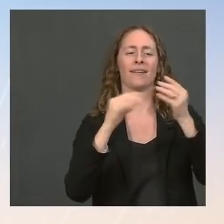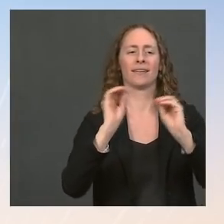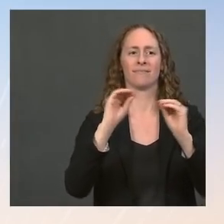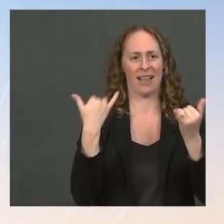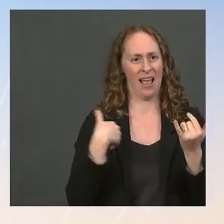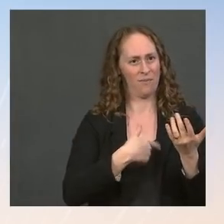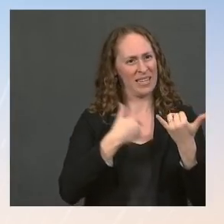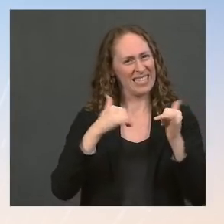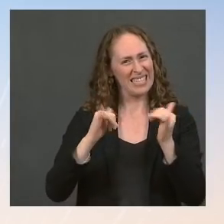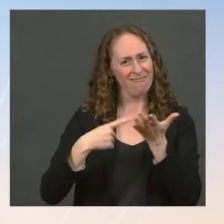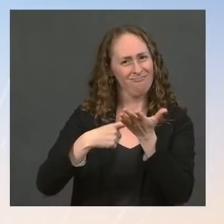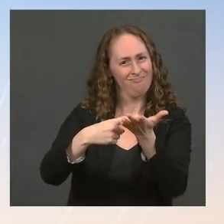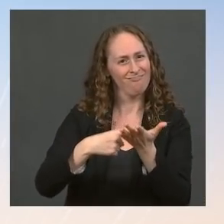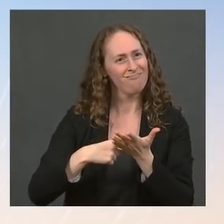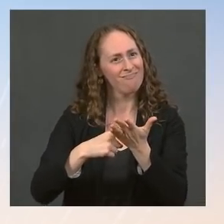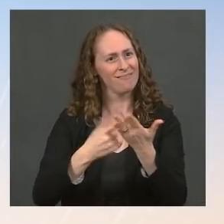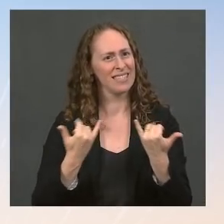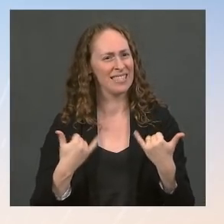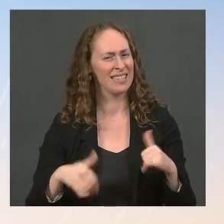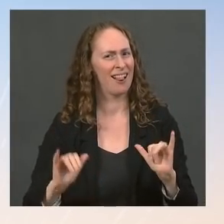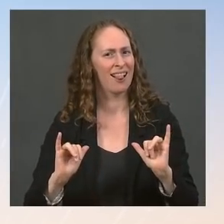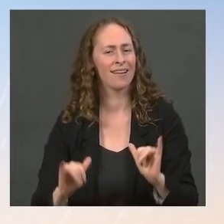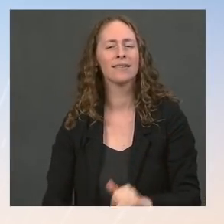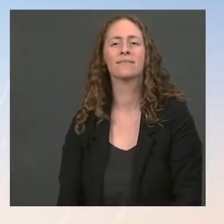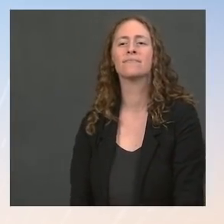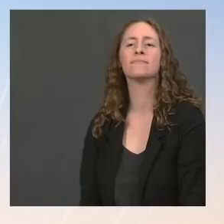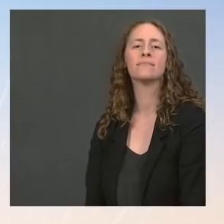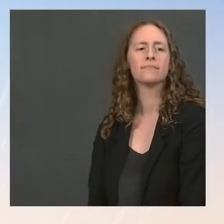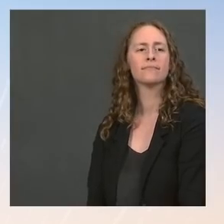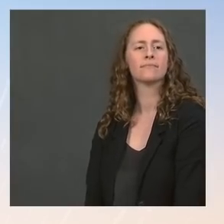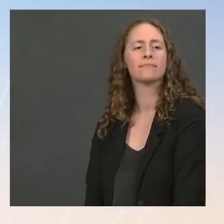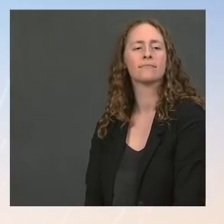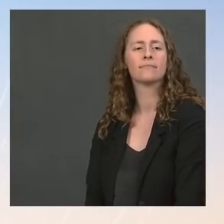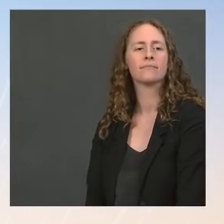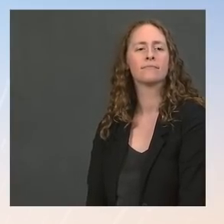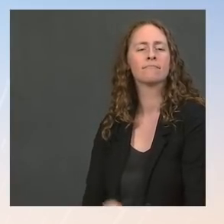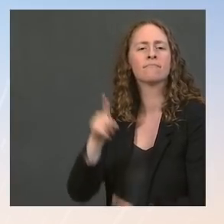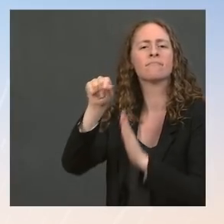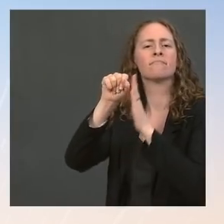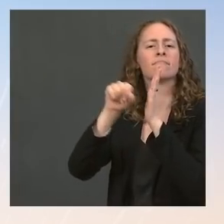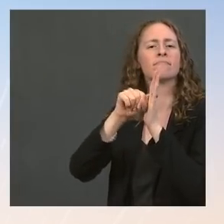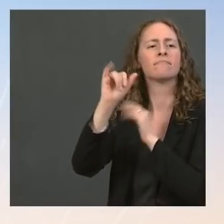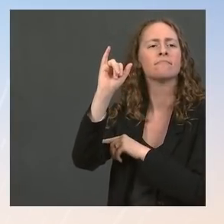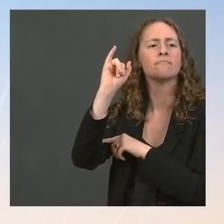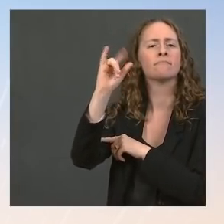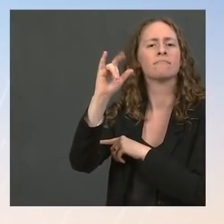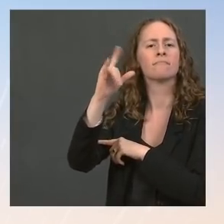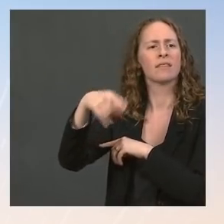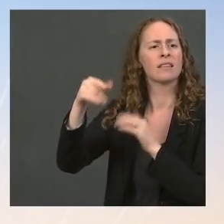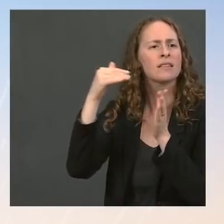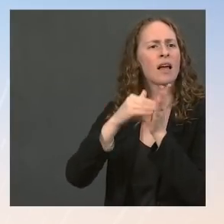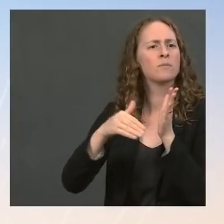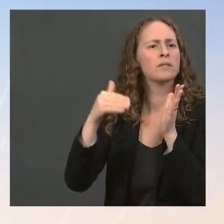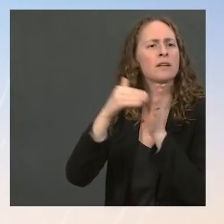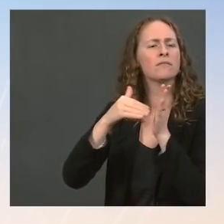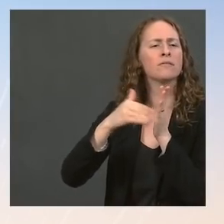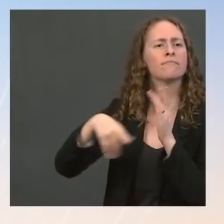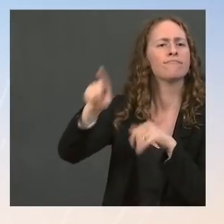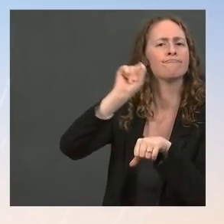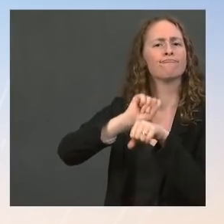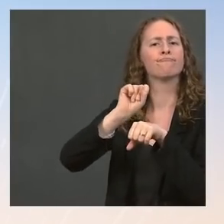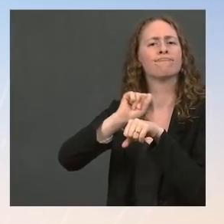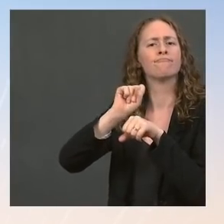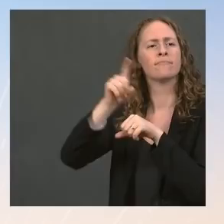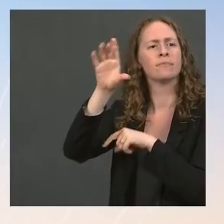in these discussions. One more on another issue. In Iowa and Illinois, thousands of workers for John Deere have voted to authorize a strike when the